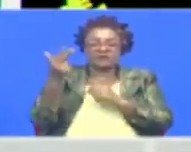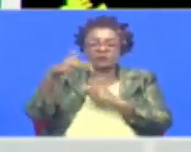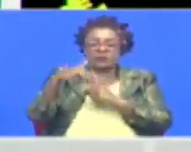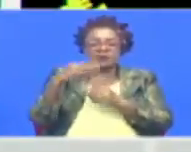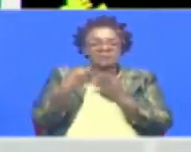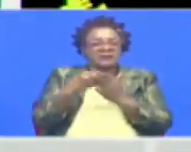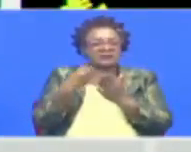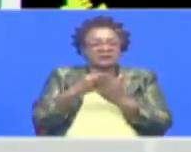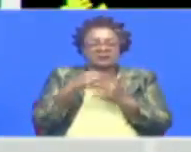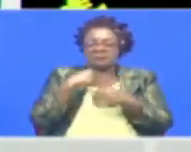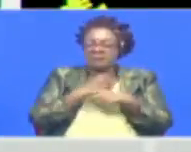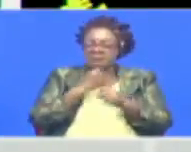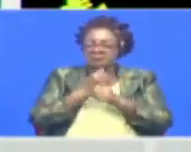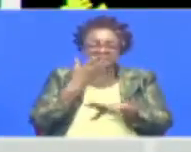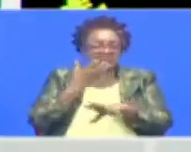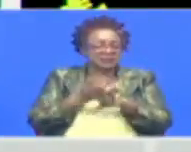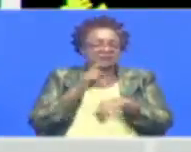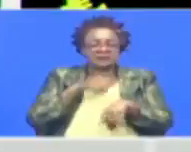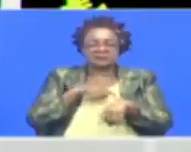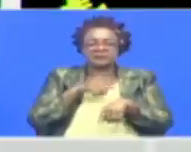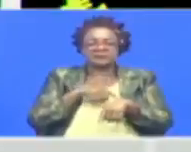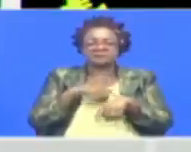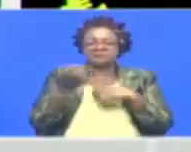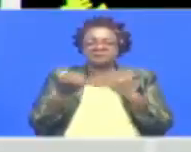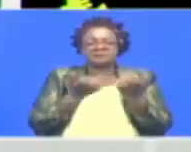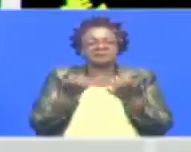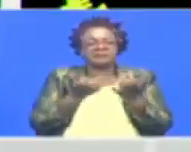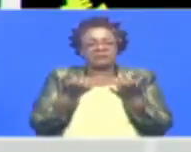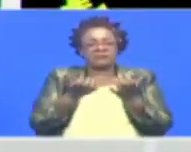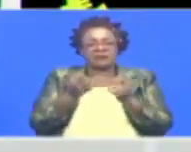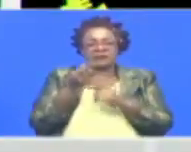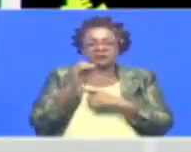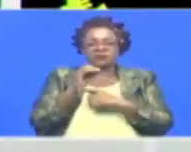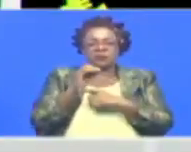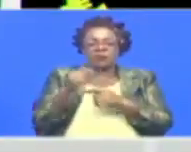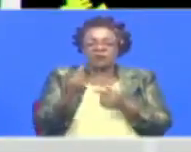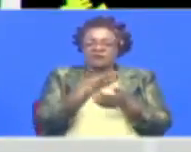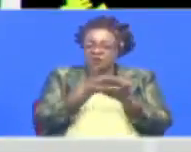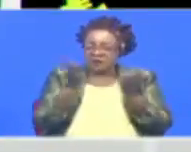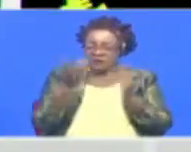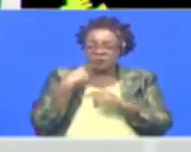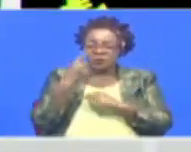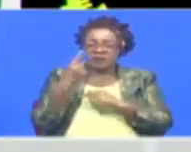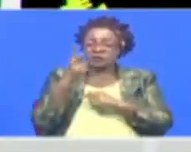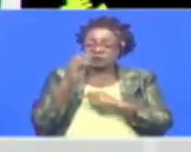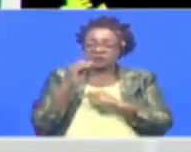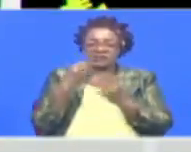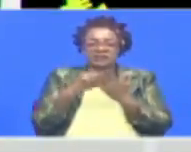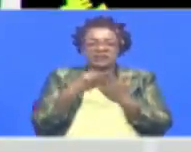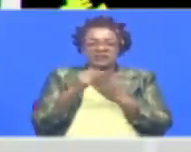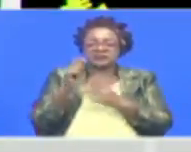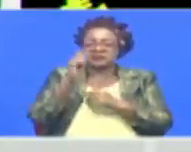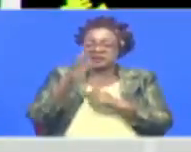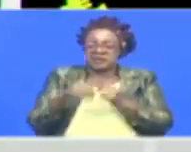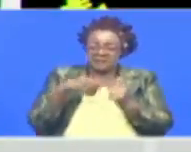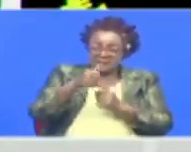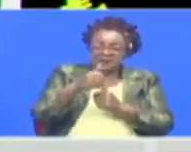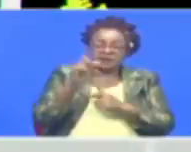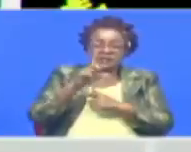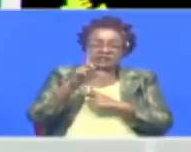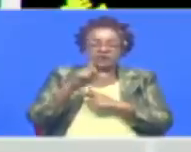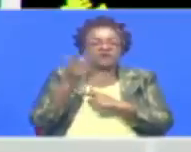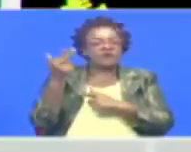tough times for consumers and businesses. So for every 120 shillings Kenyans pay for a litre of